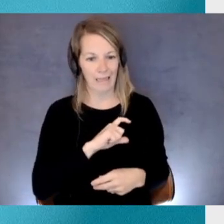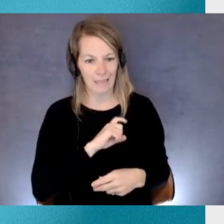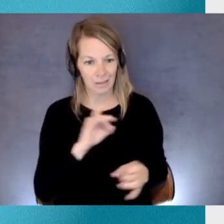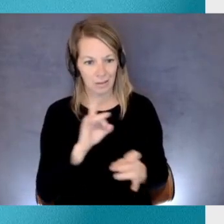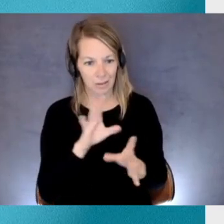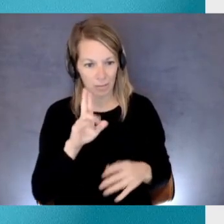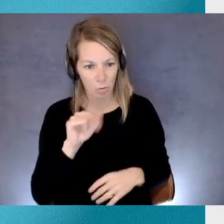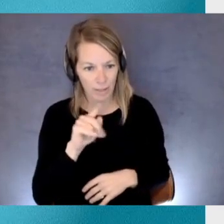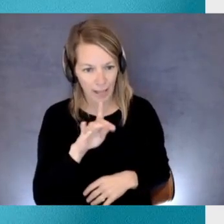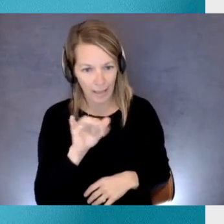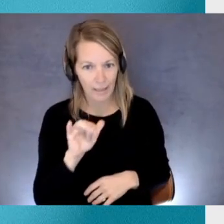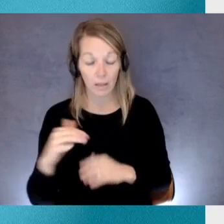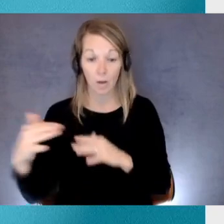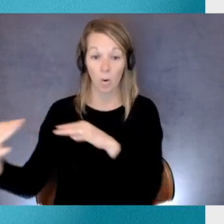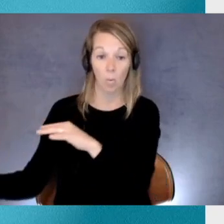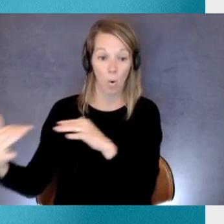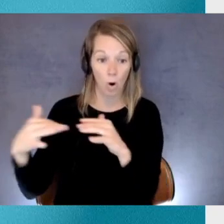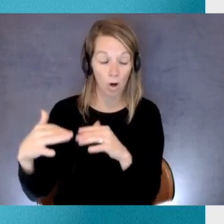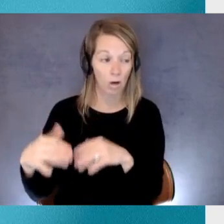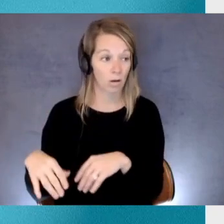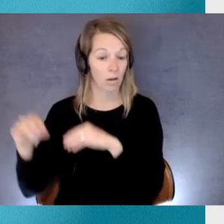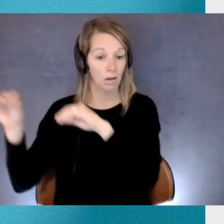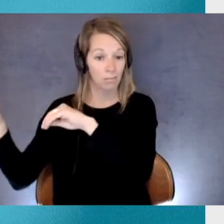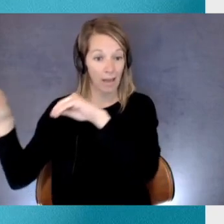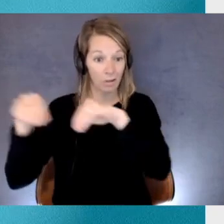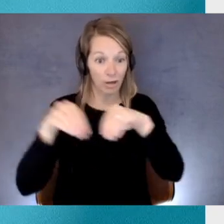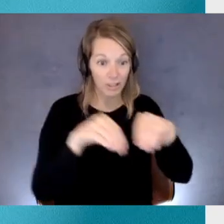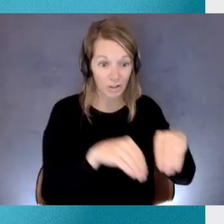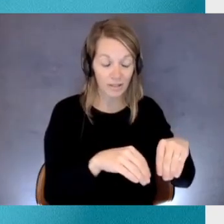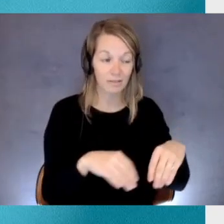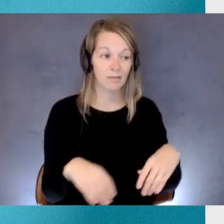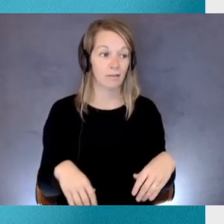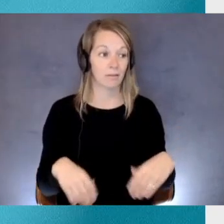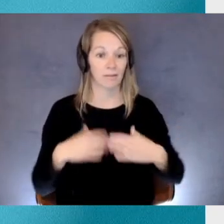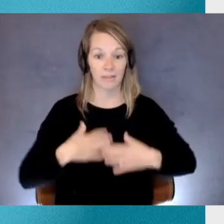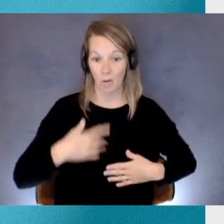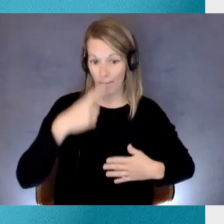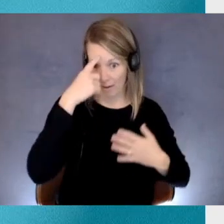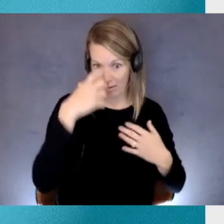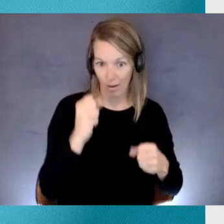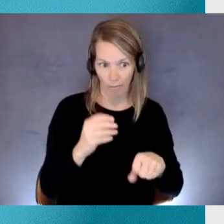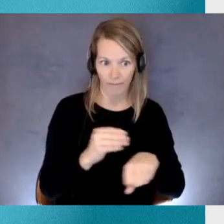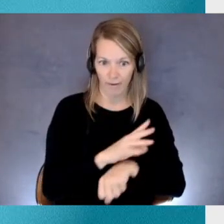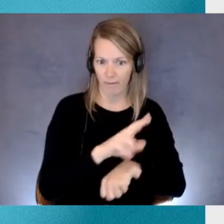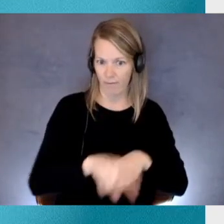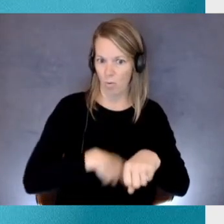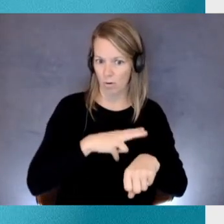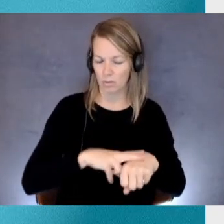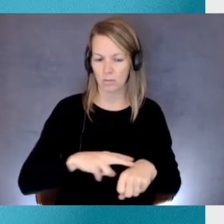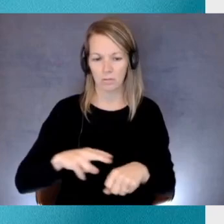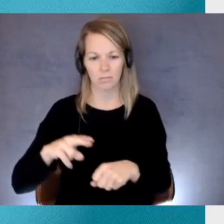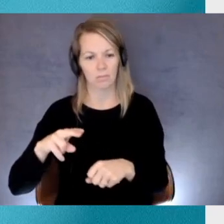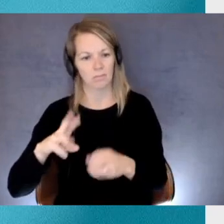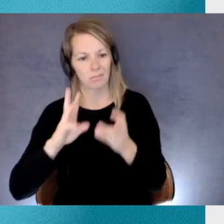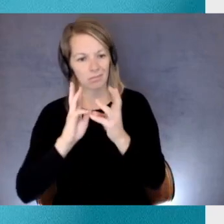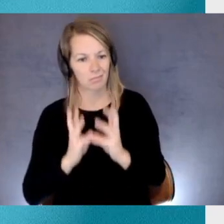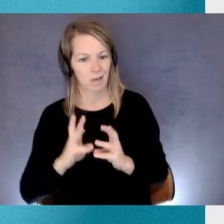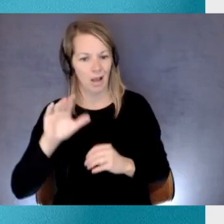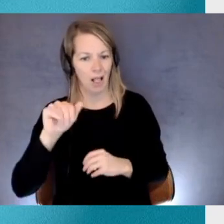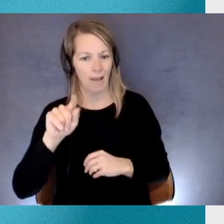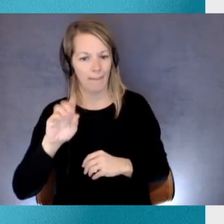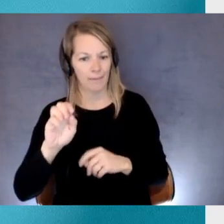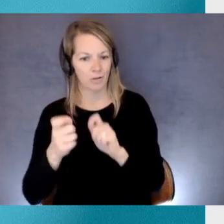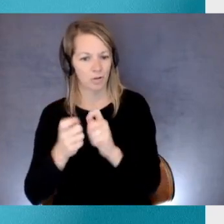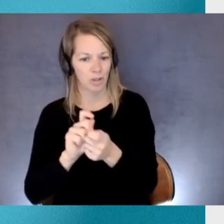war, migration, things that impact, of course, physical and mental health, and even things like climate change. There's lots of work that represent all of